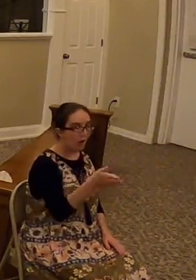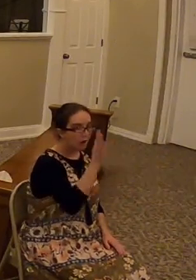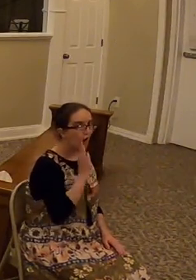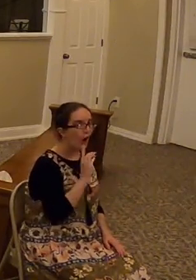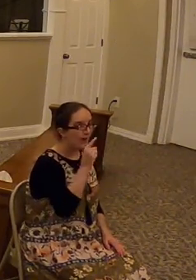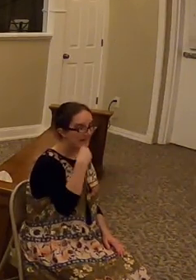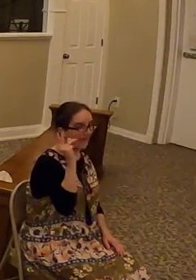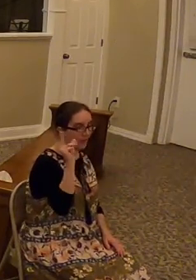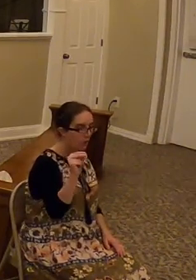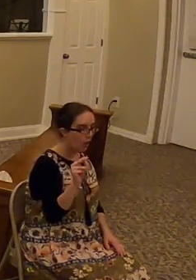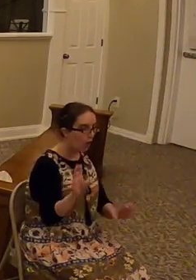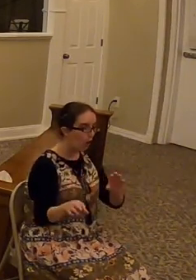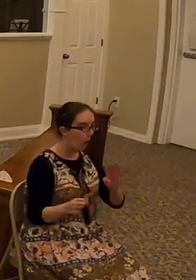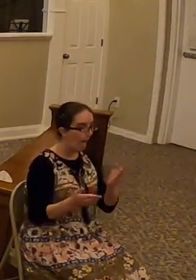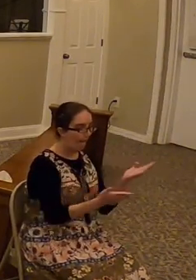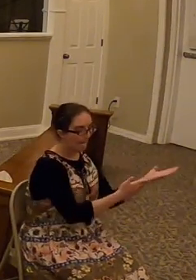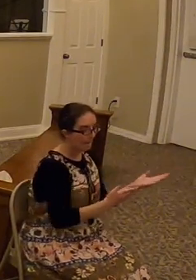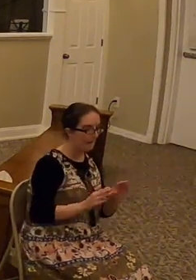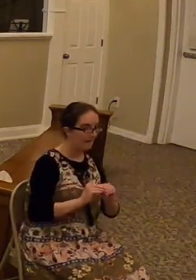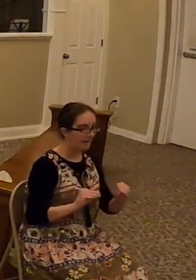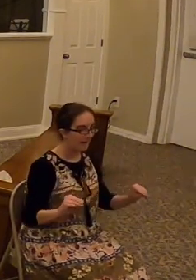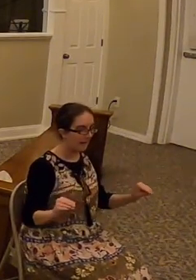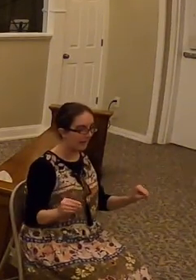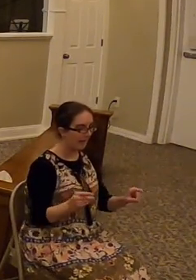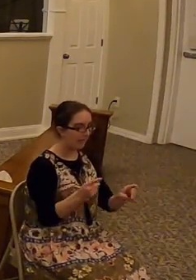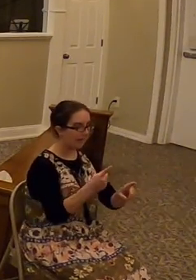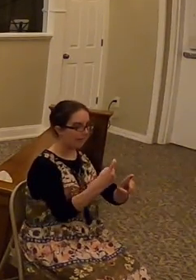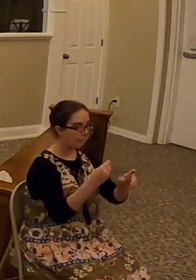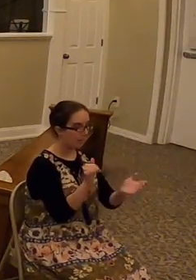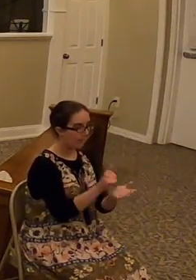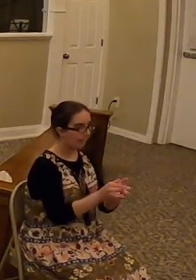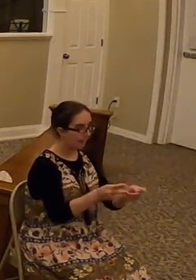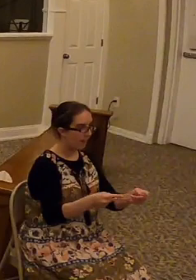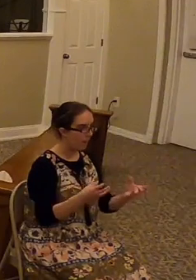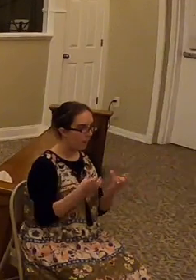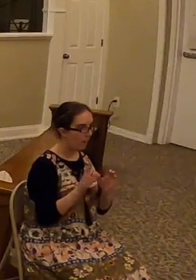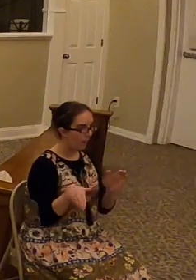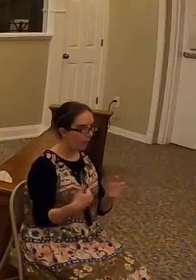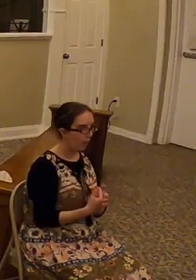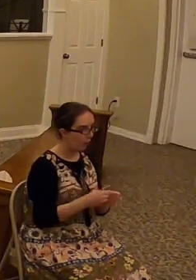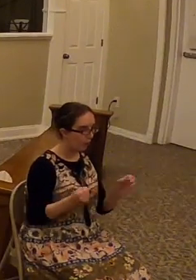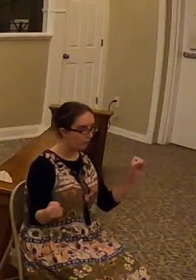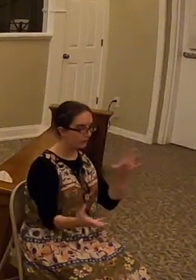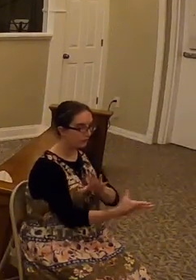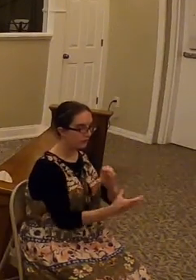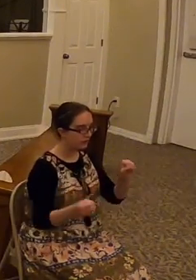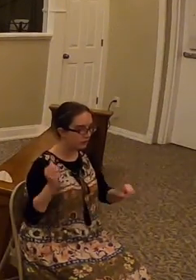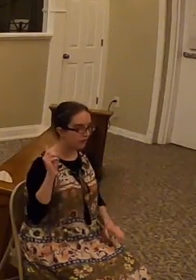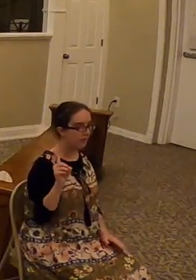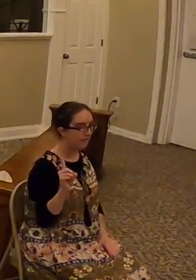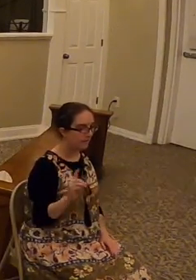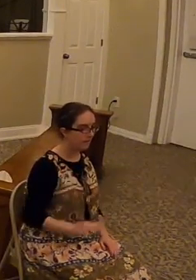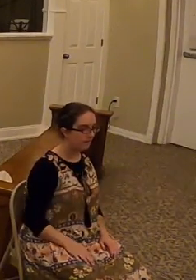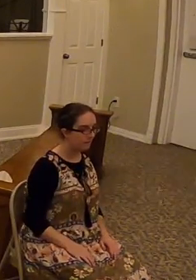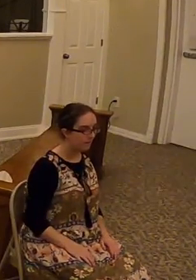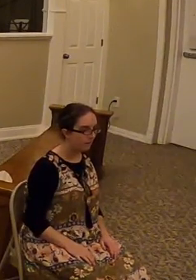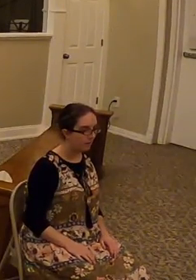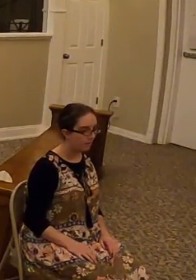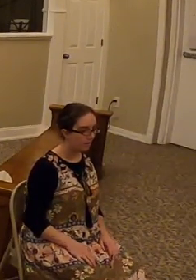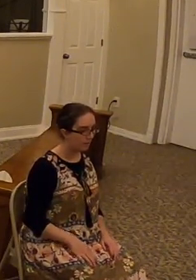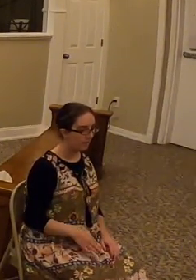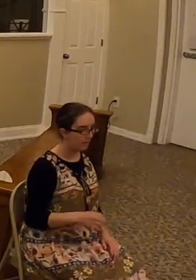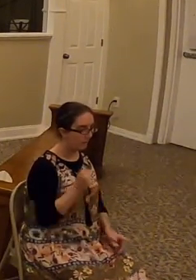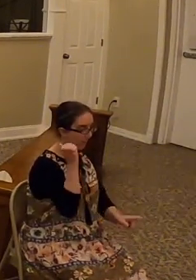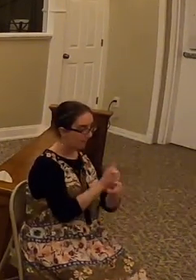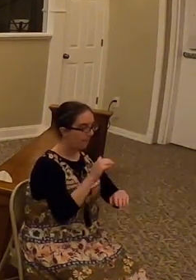had told him, no, don't bring nothing back from that place. I want it all destroyed. Amen. Now, all right,